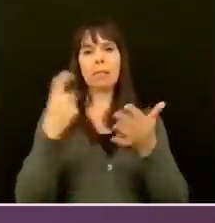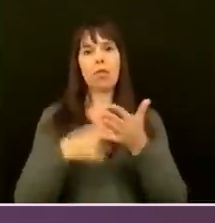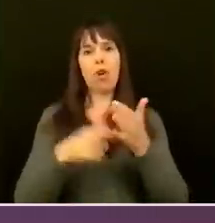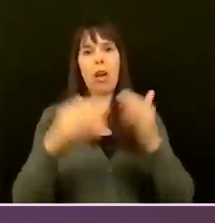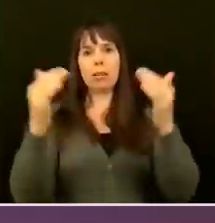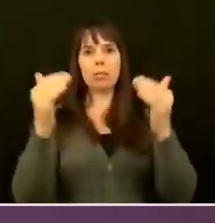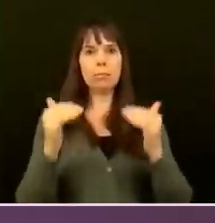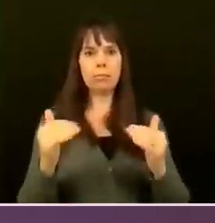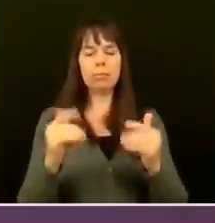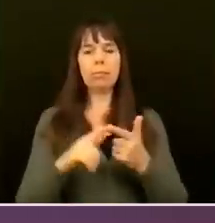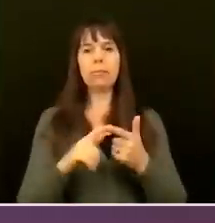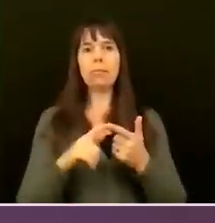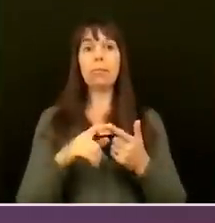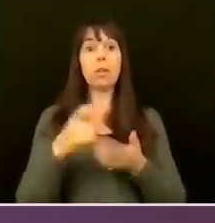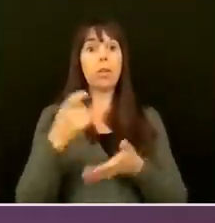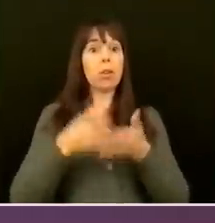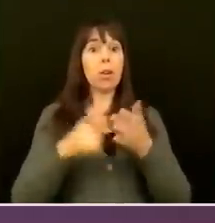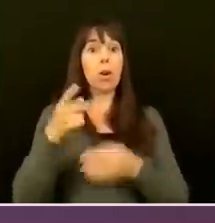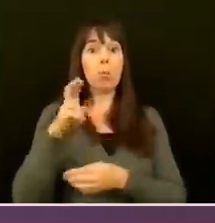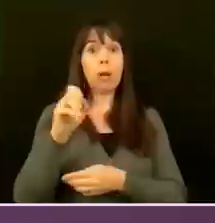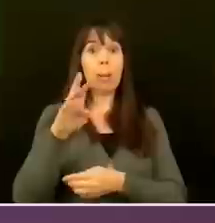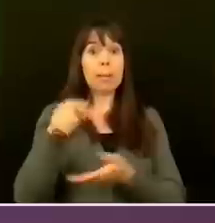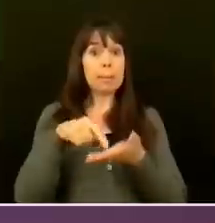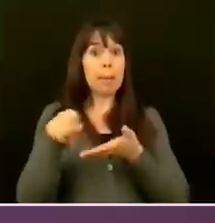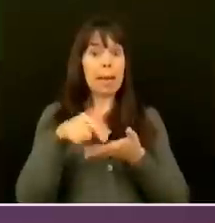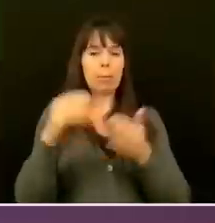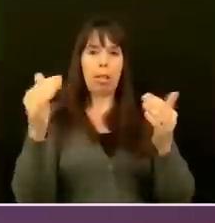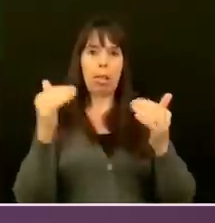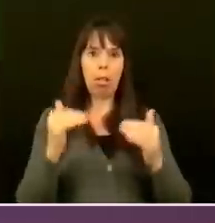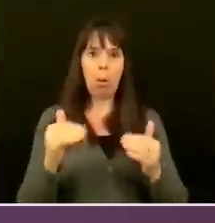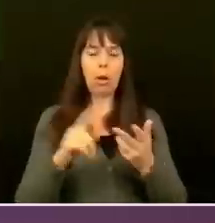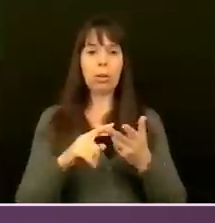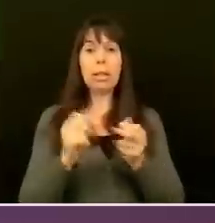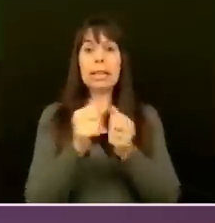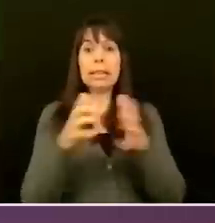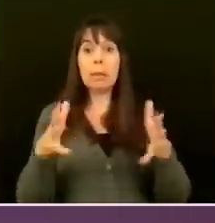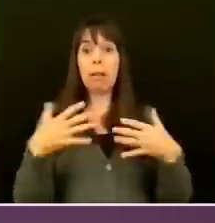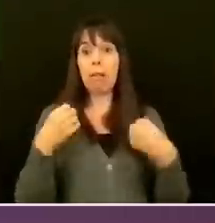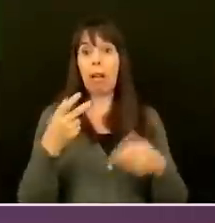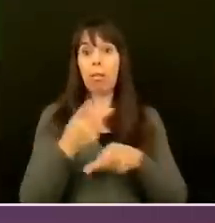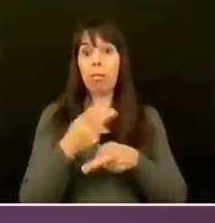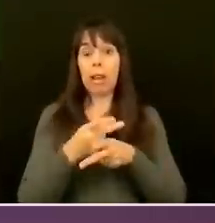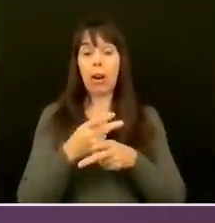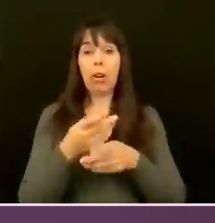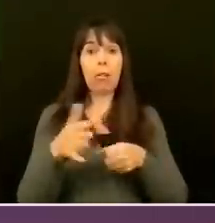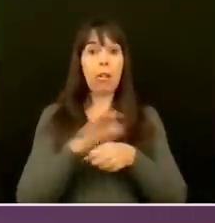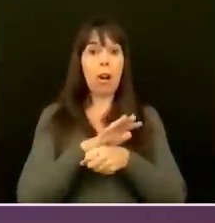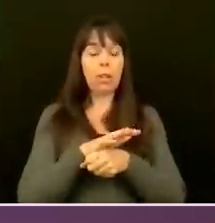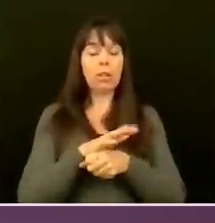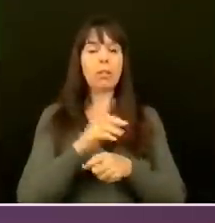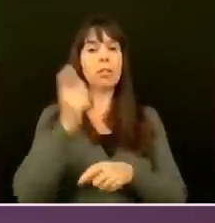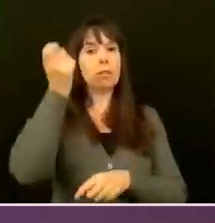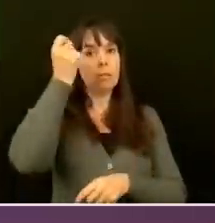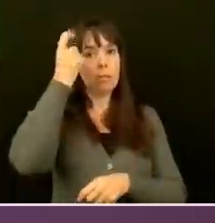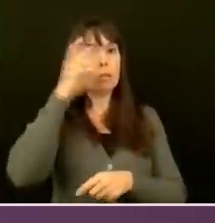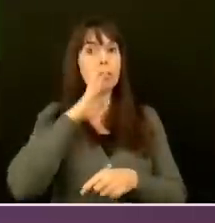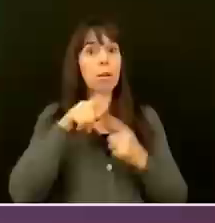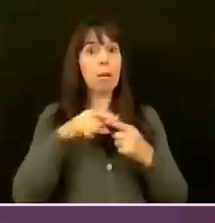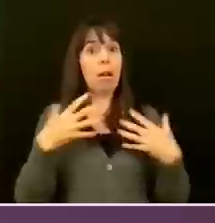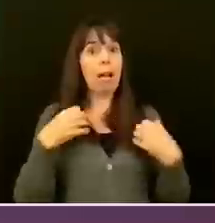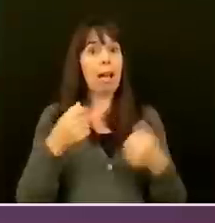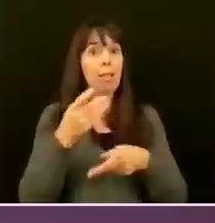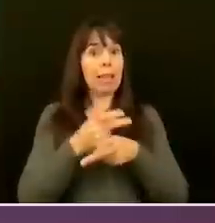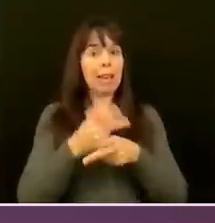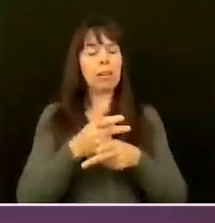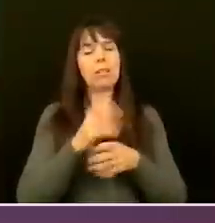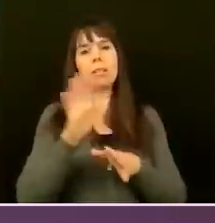going to lower premiums. We're going to expand health coverage, understanding that when we're talking about health care, we got